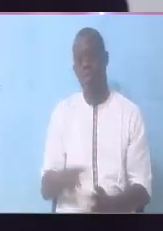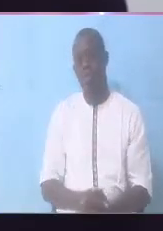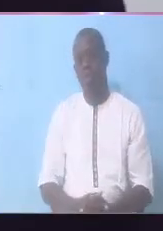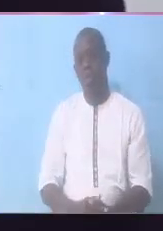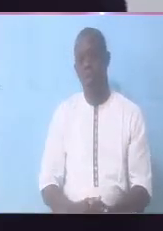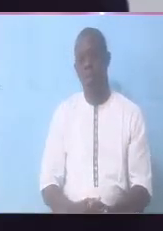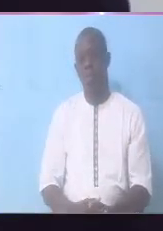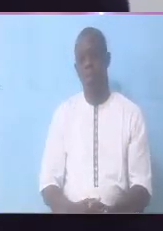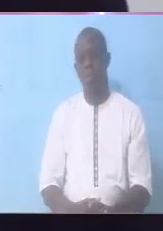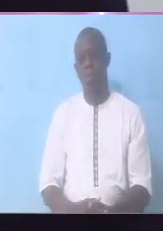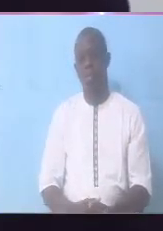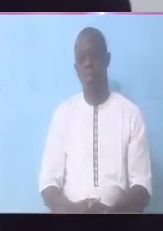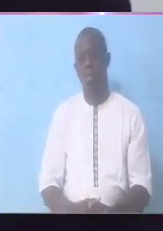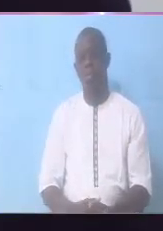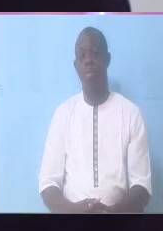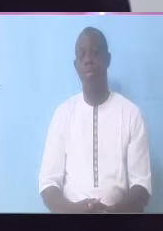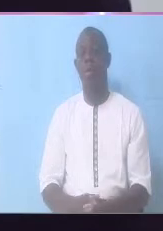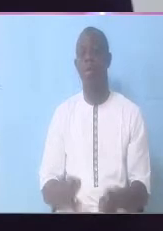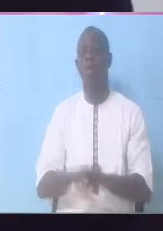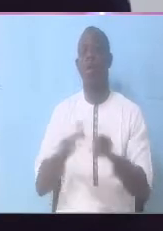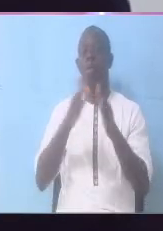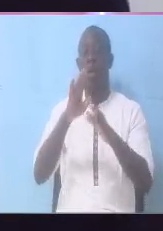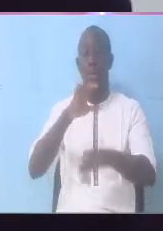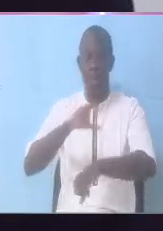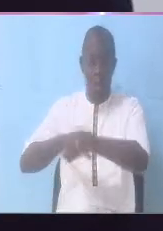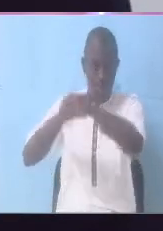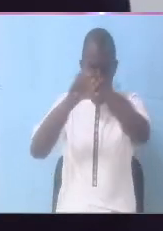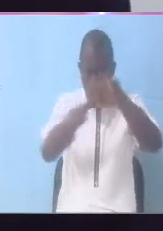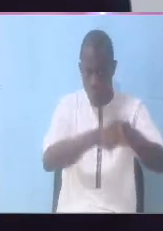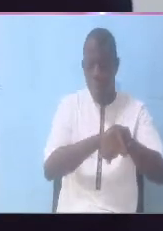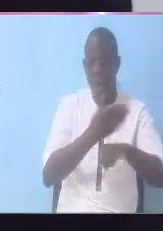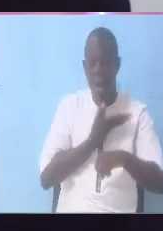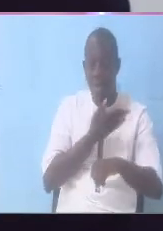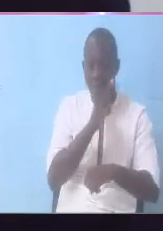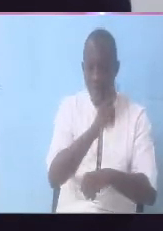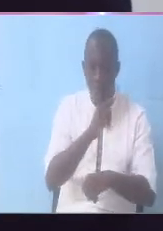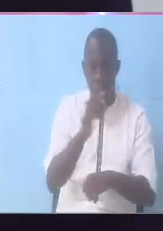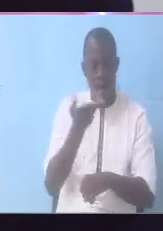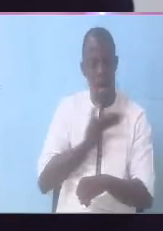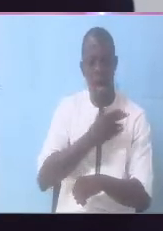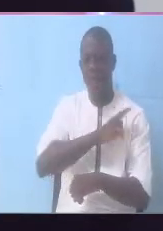the moment they were being picked up, they have no choice.